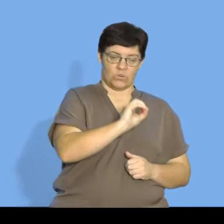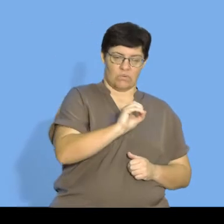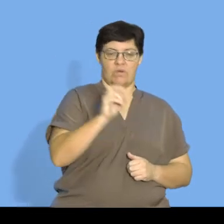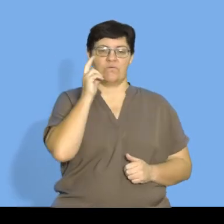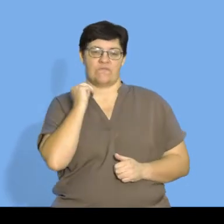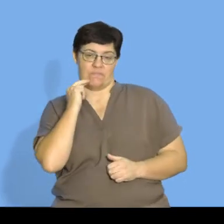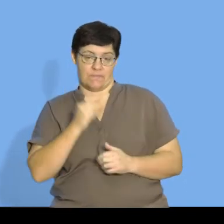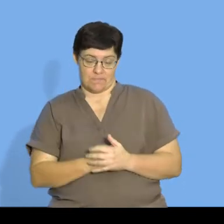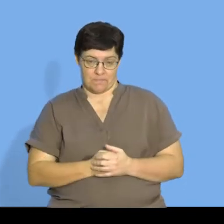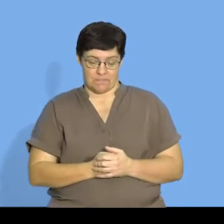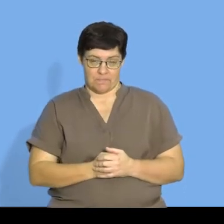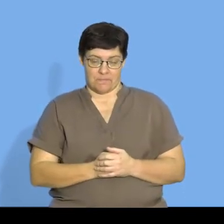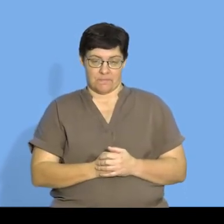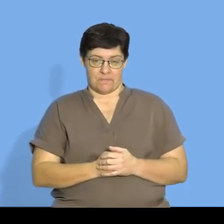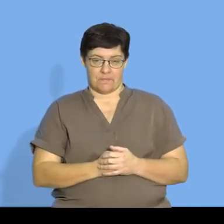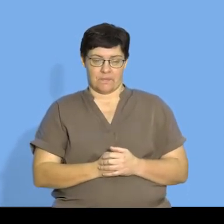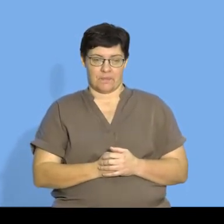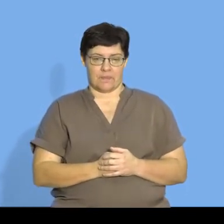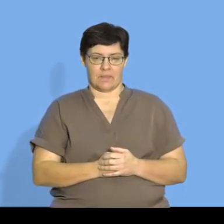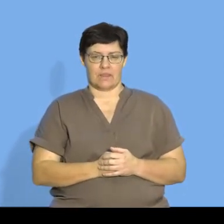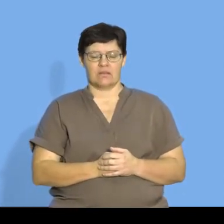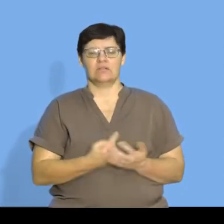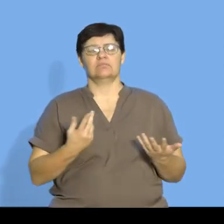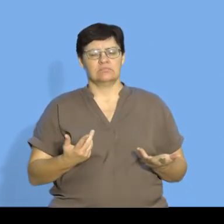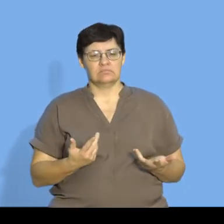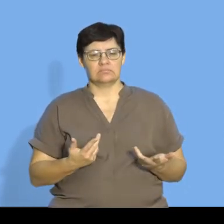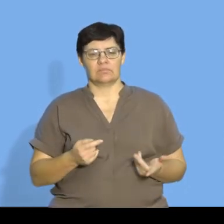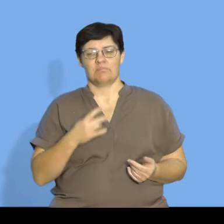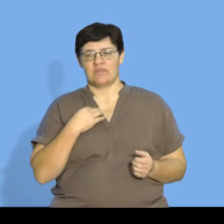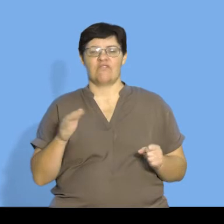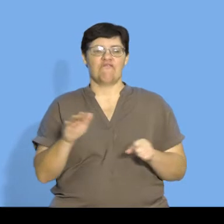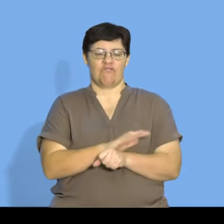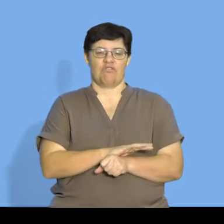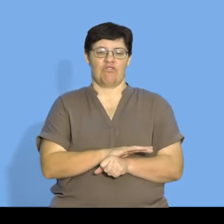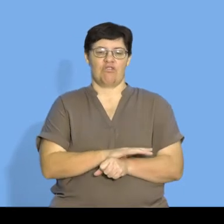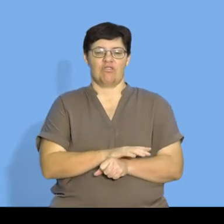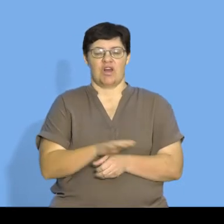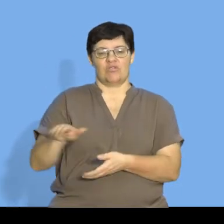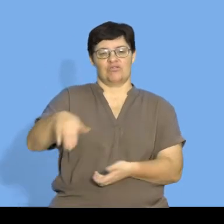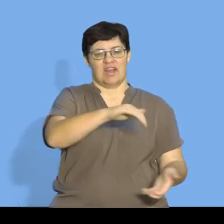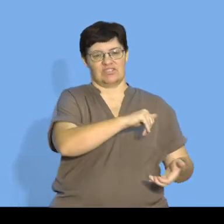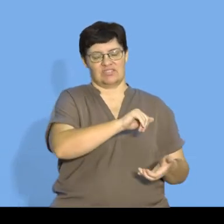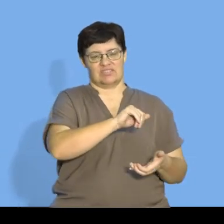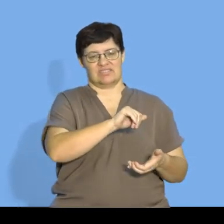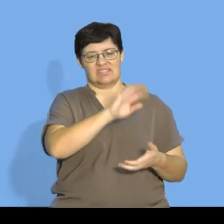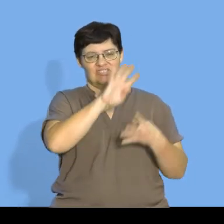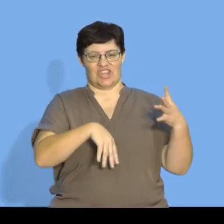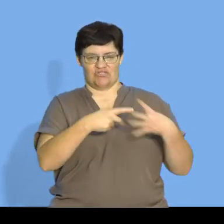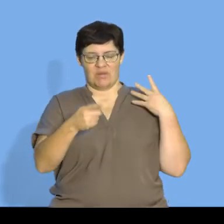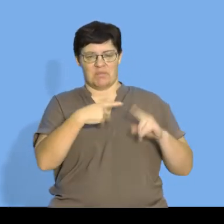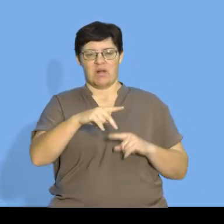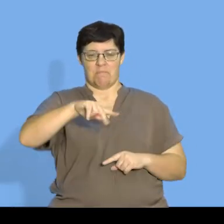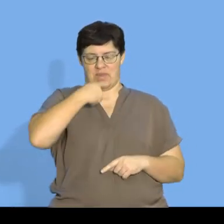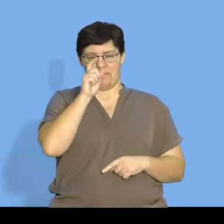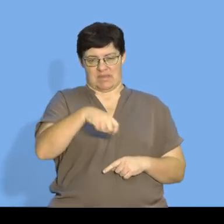and November. Okay, this then gives you your completed debtors collection schedule, where you